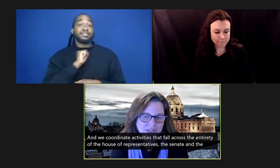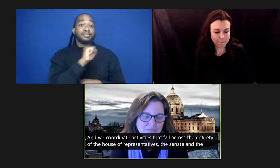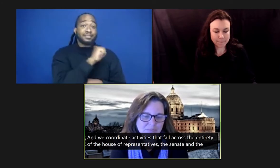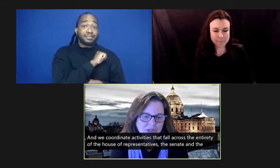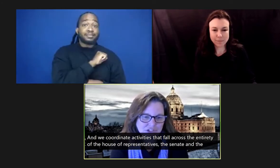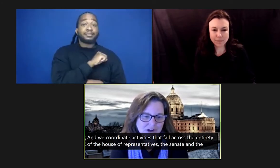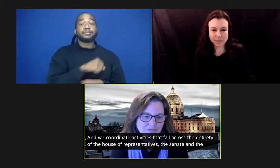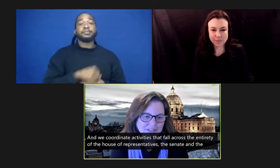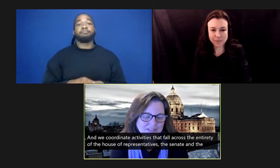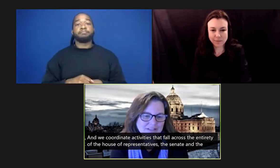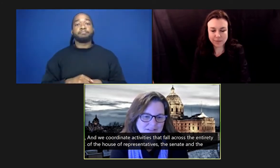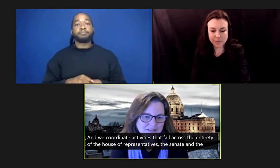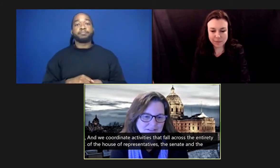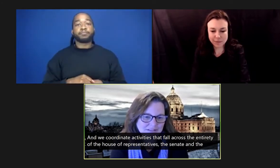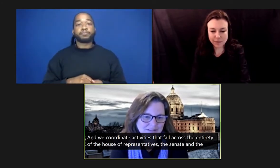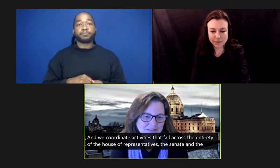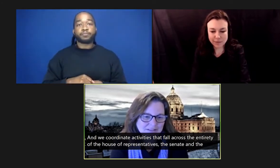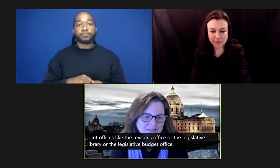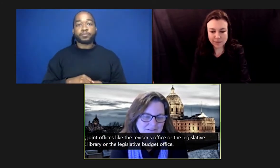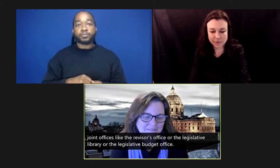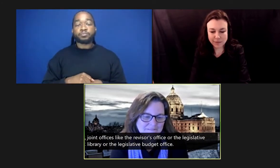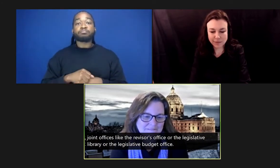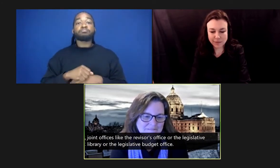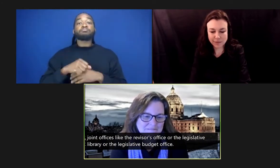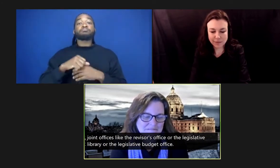the Legislative Budget Office.